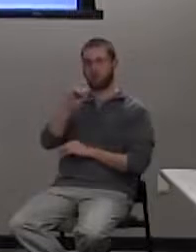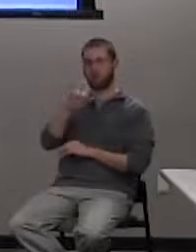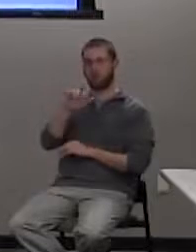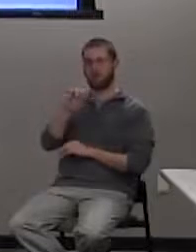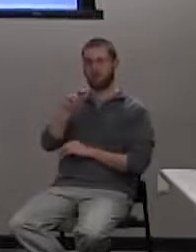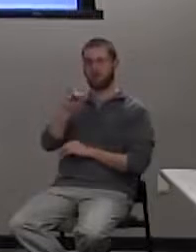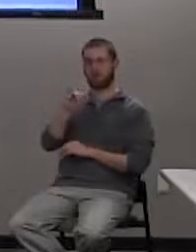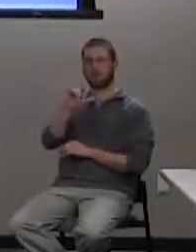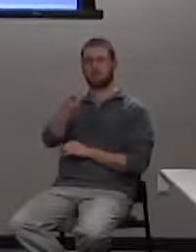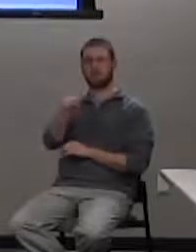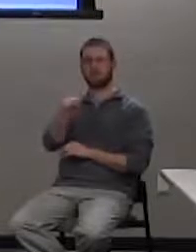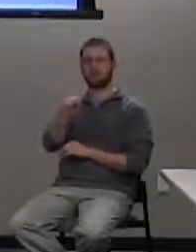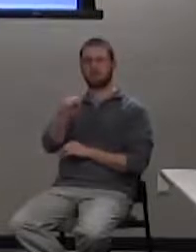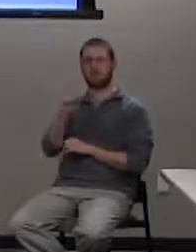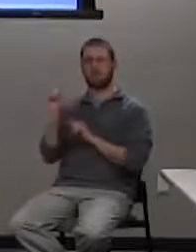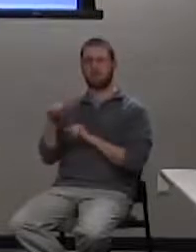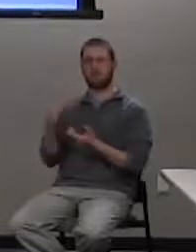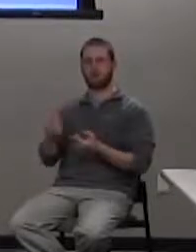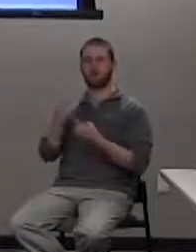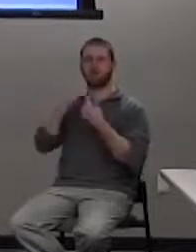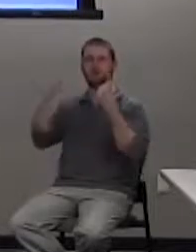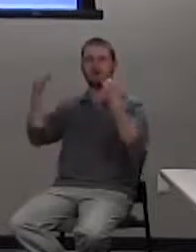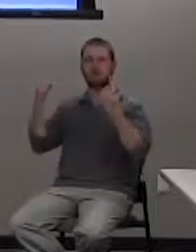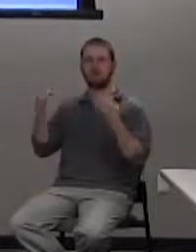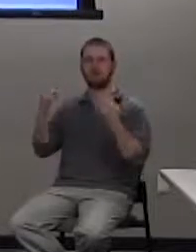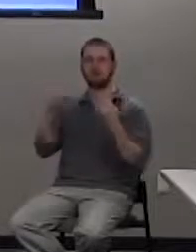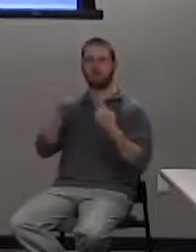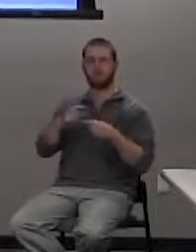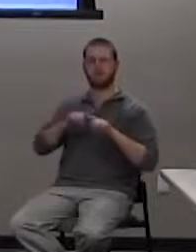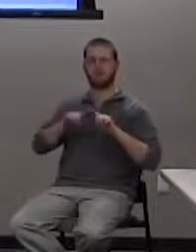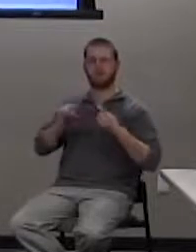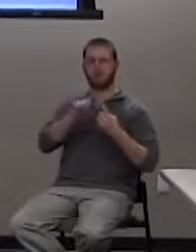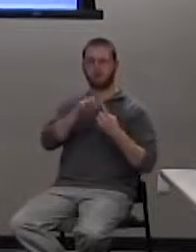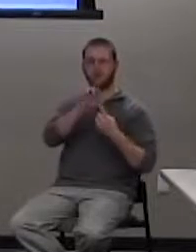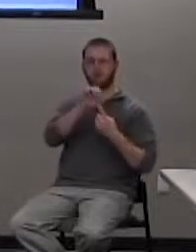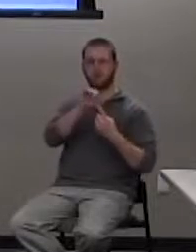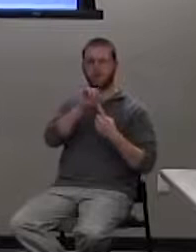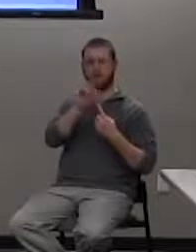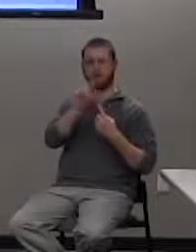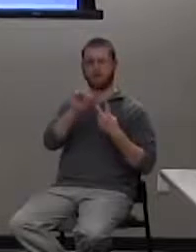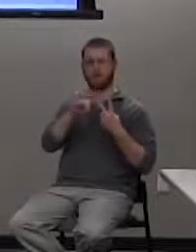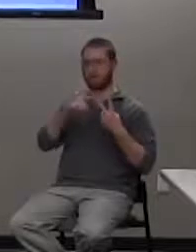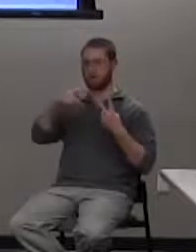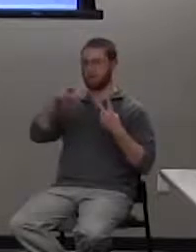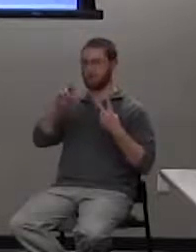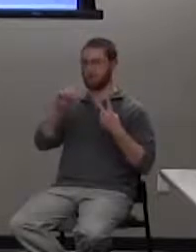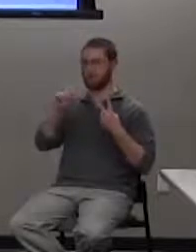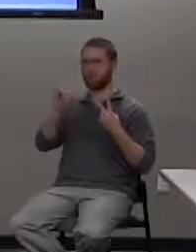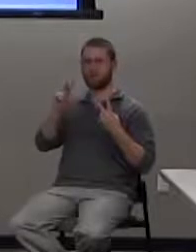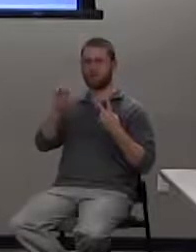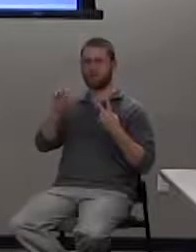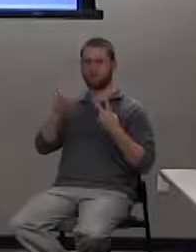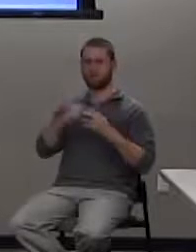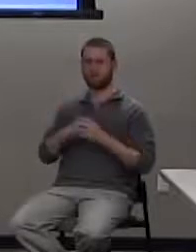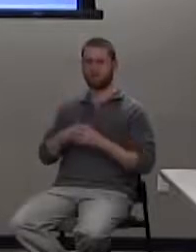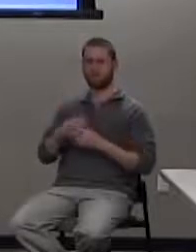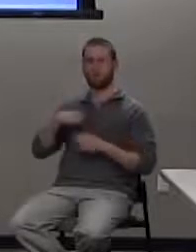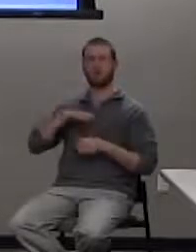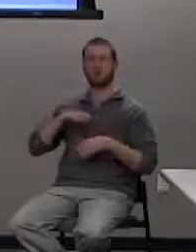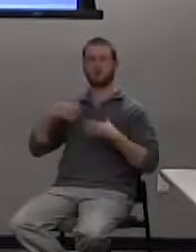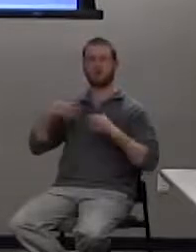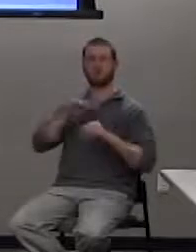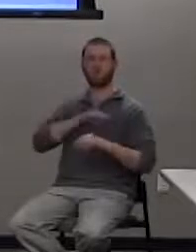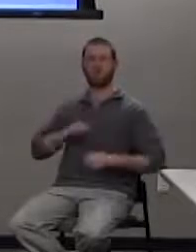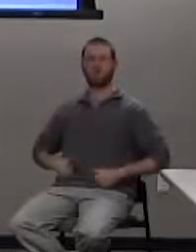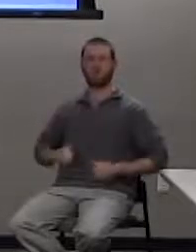want to be successful. To me, that's the difference between reactive and proactive. We can sell quality of life all day long and hope the millennials that see